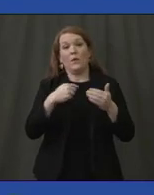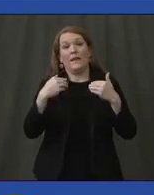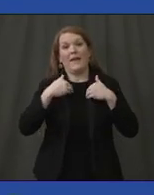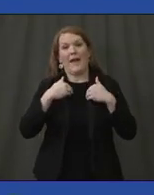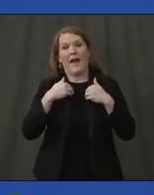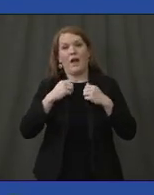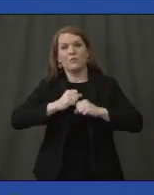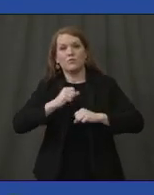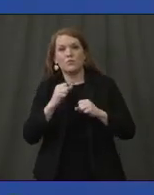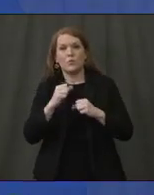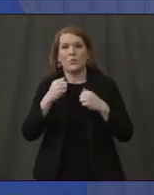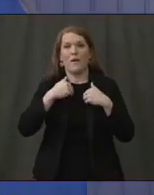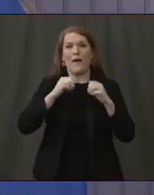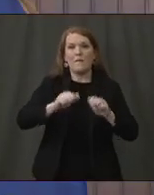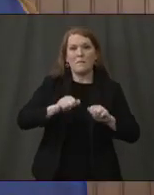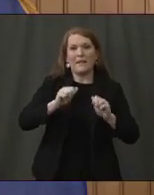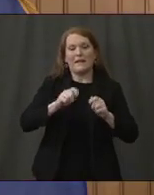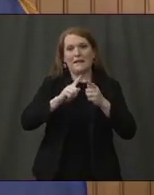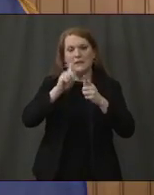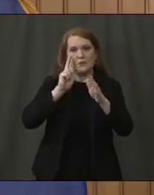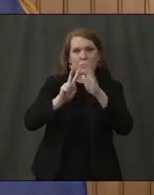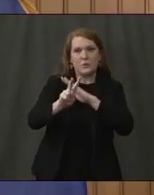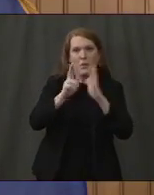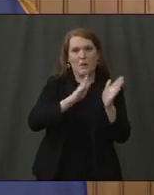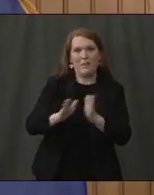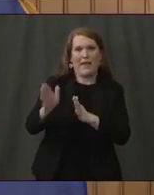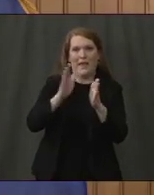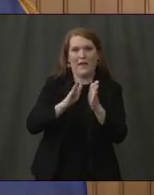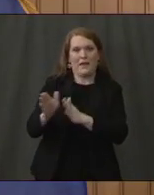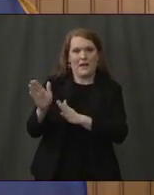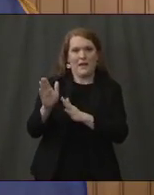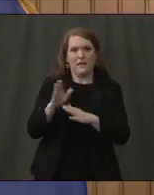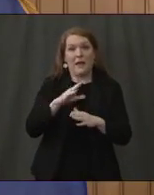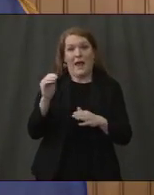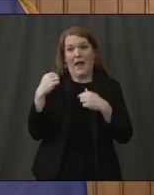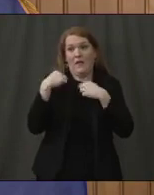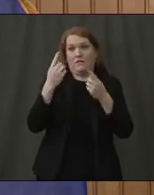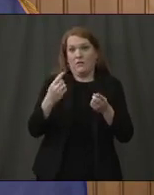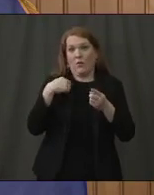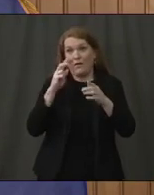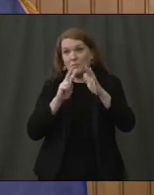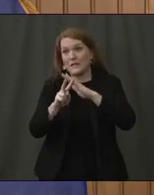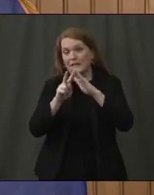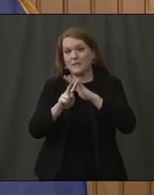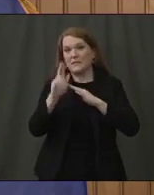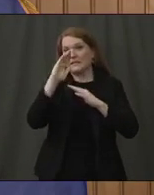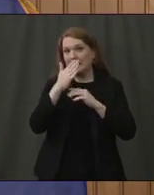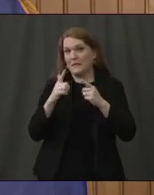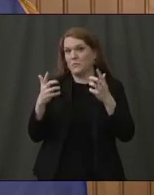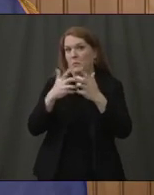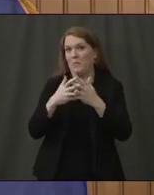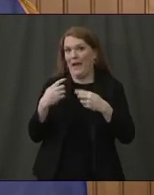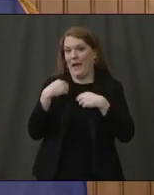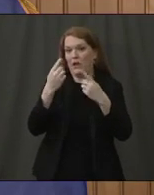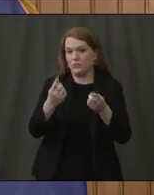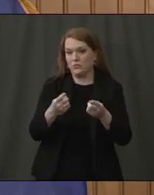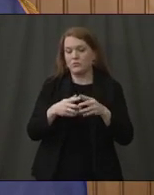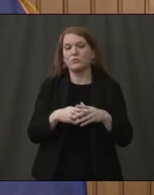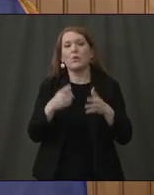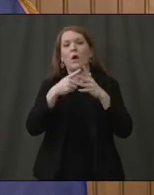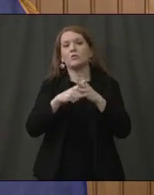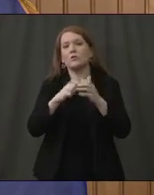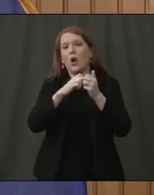plan. And this is following what our modeling has been. And I start with our healthcare system. Our healthcare